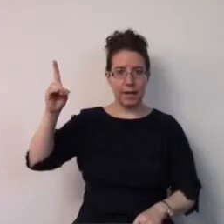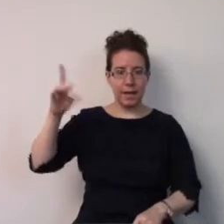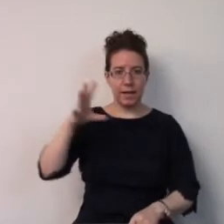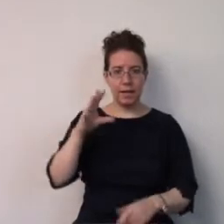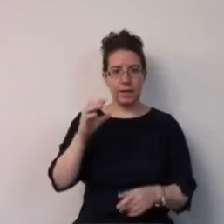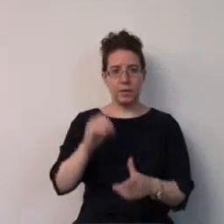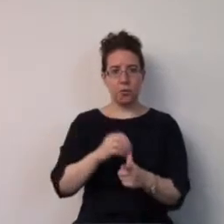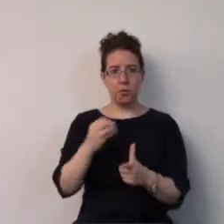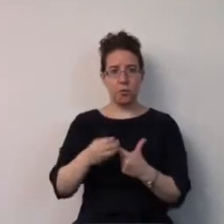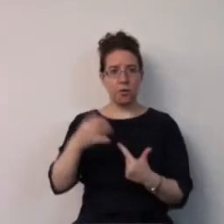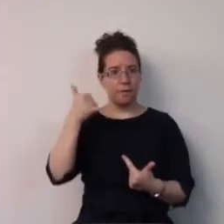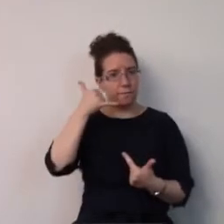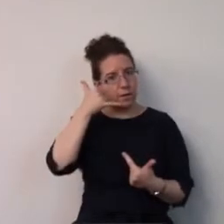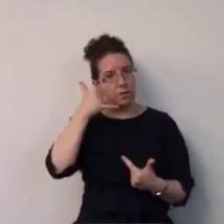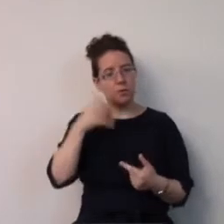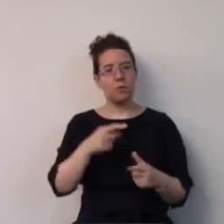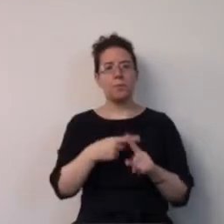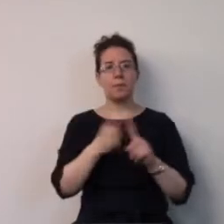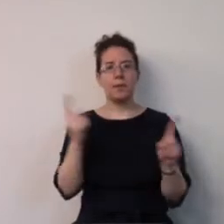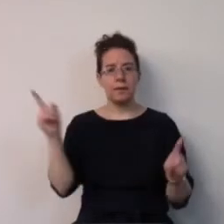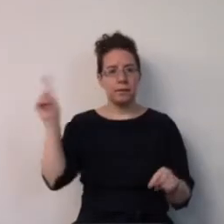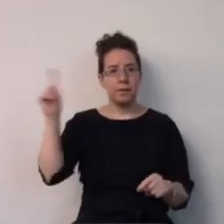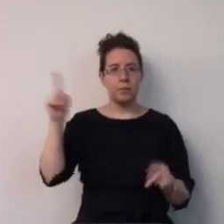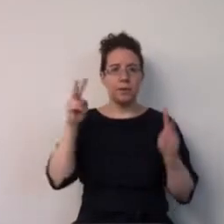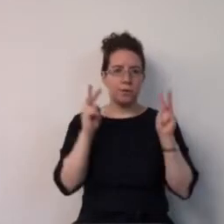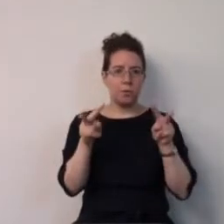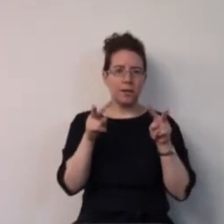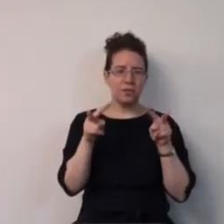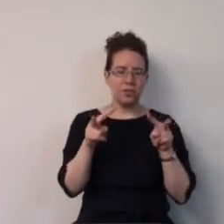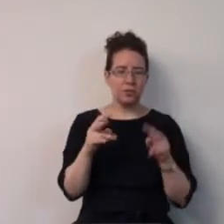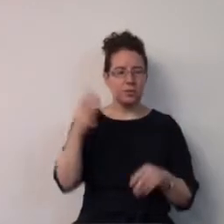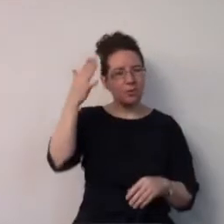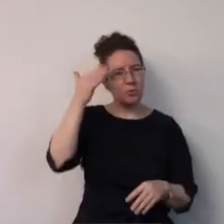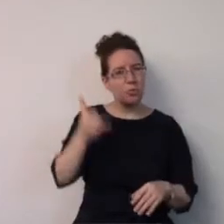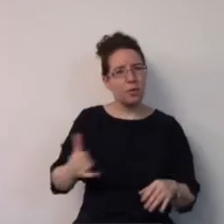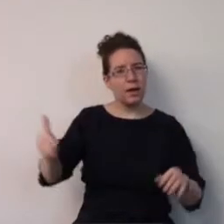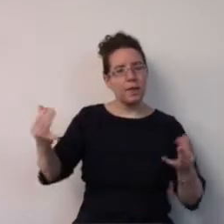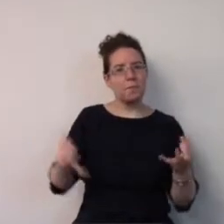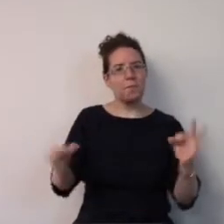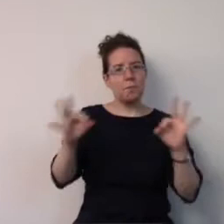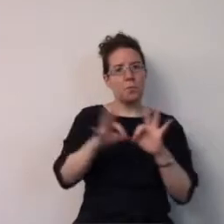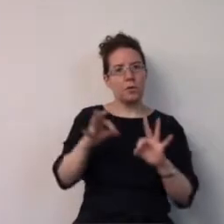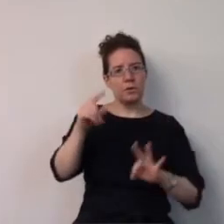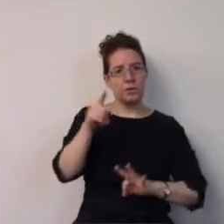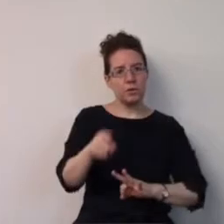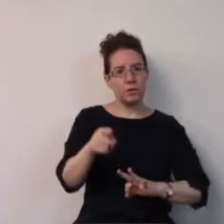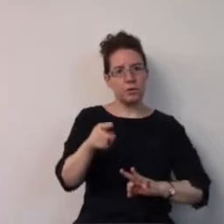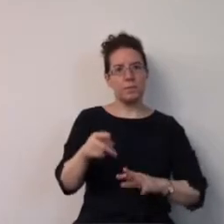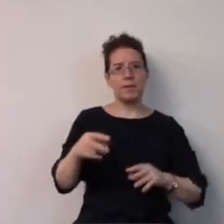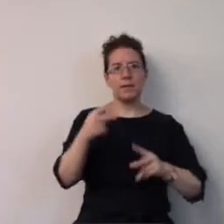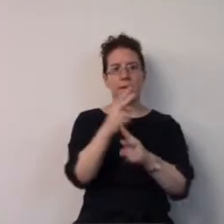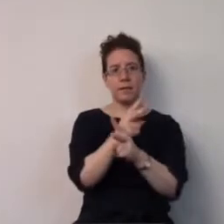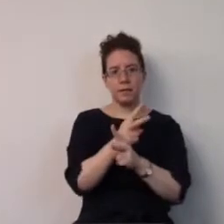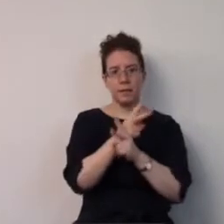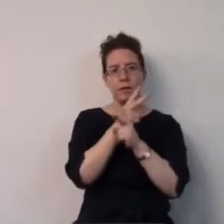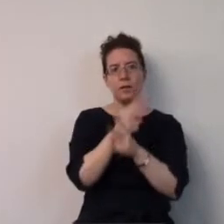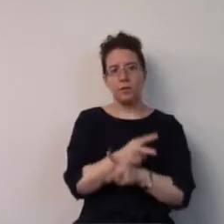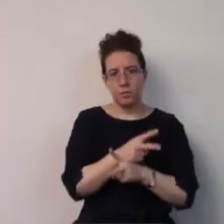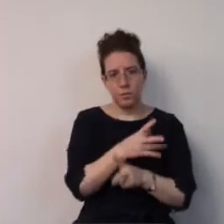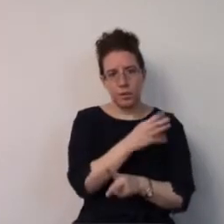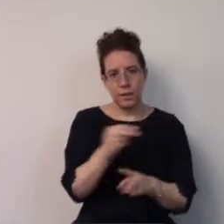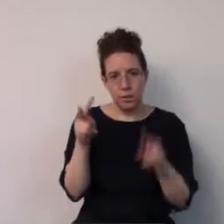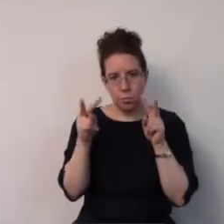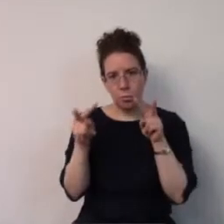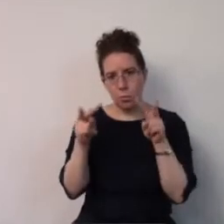to be watchful unto prayer, so that you can be the light, that you can be the witness